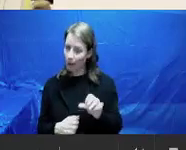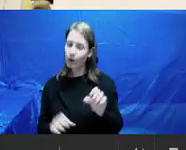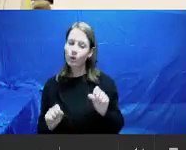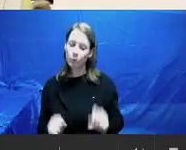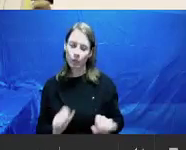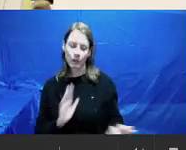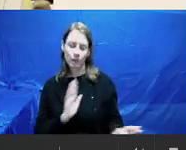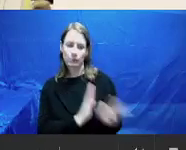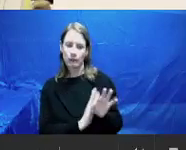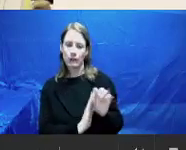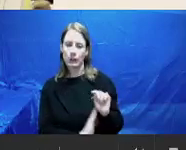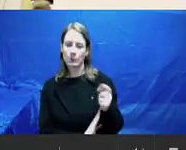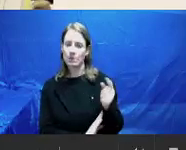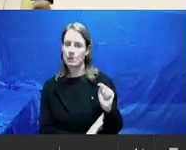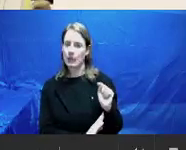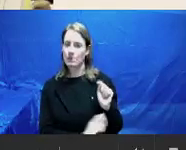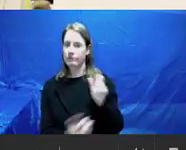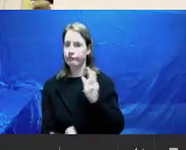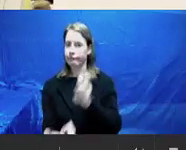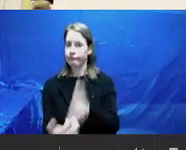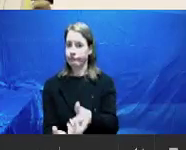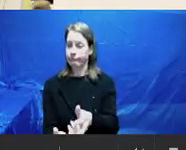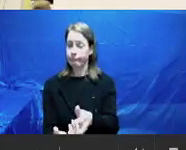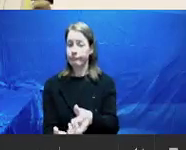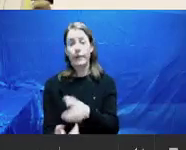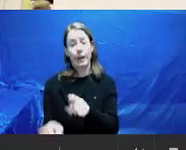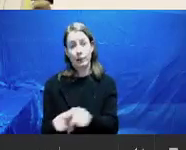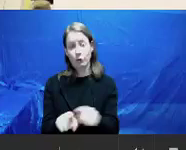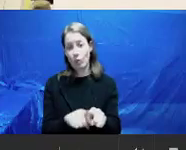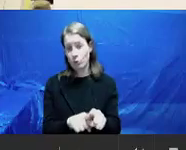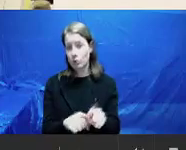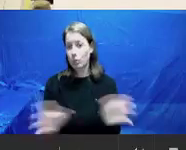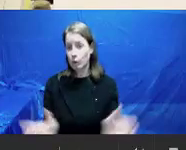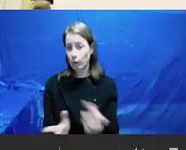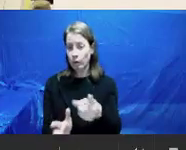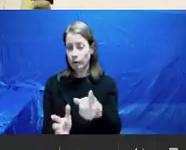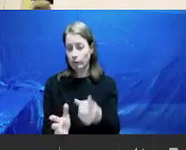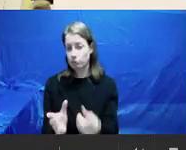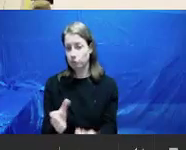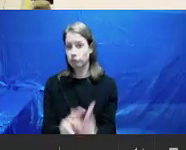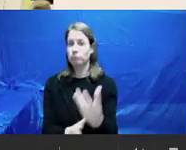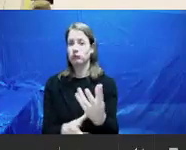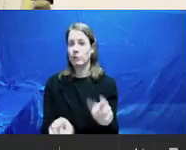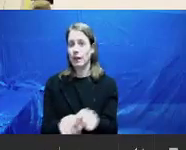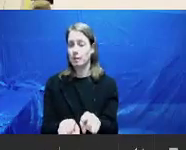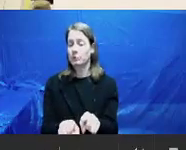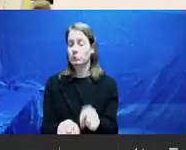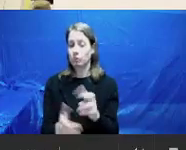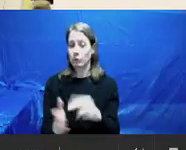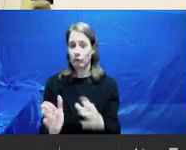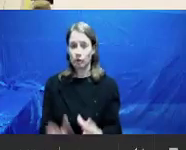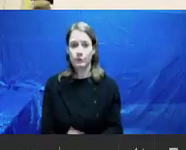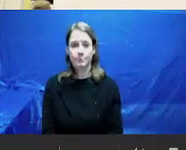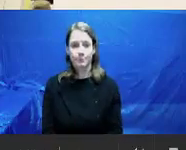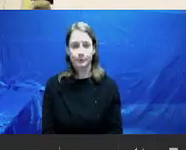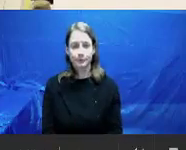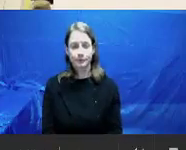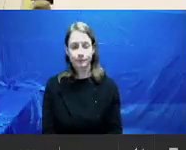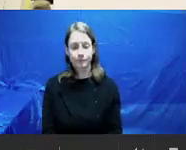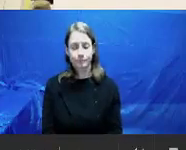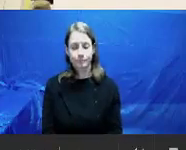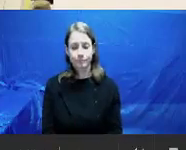and texts that allow them to continue to grow as readers. The second thing that we really can do in order to make sure that we